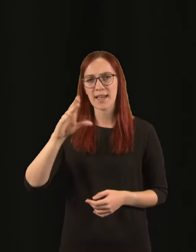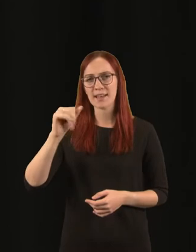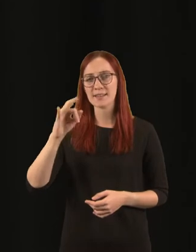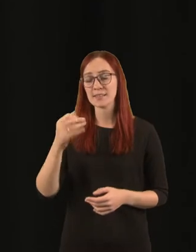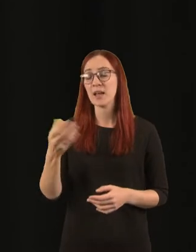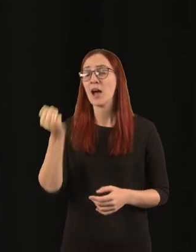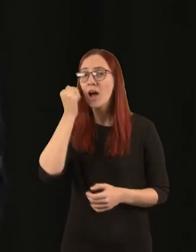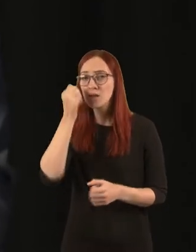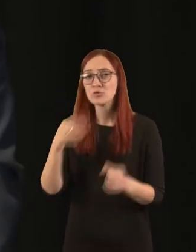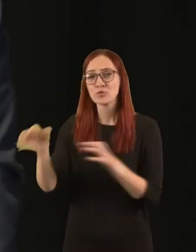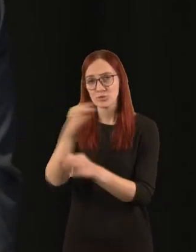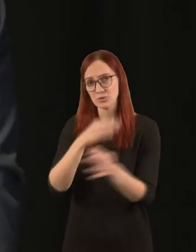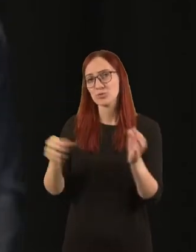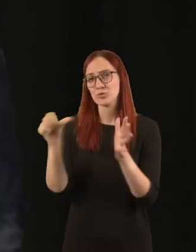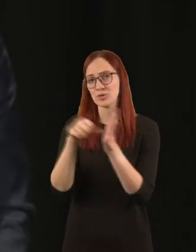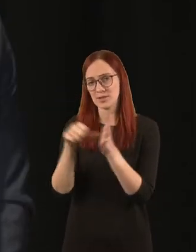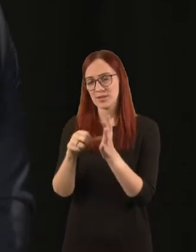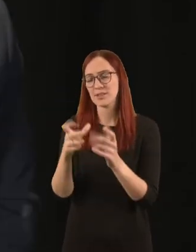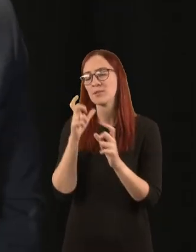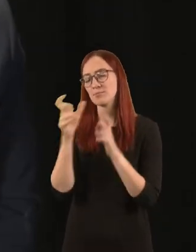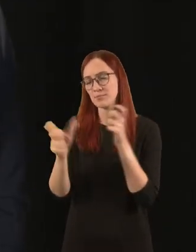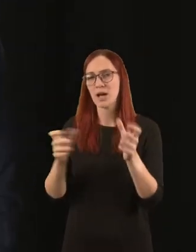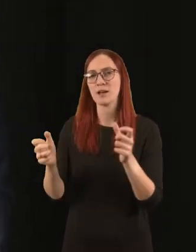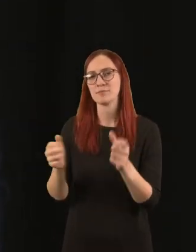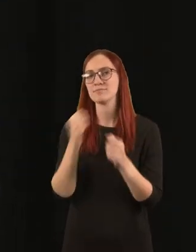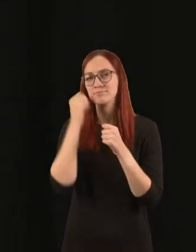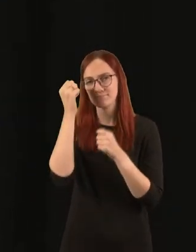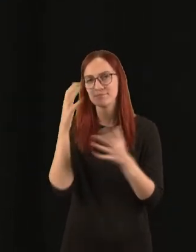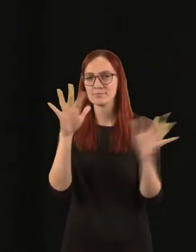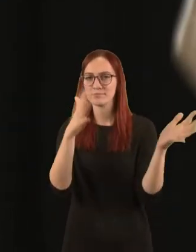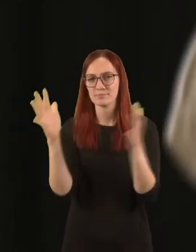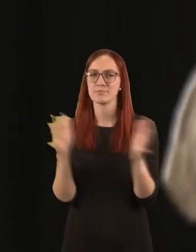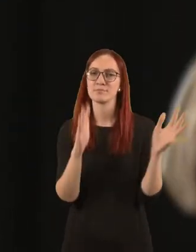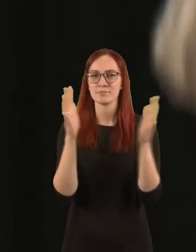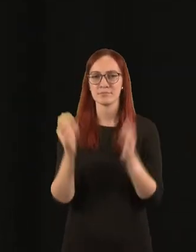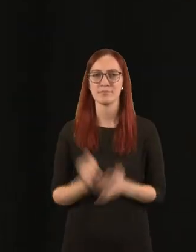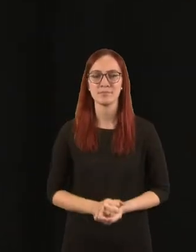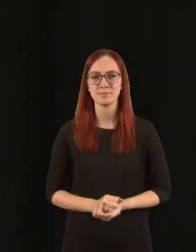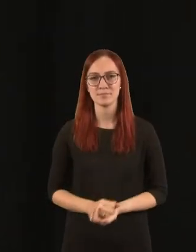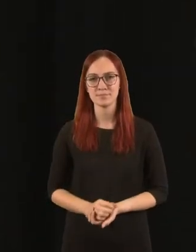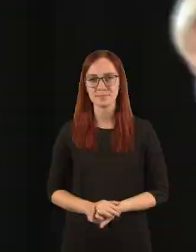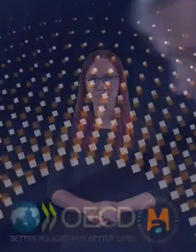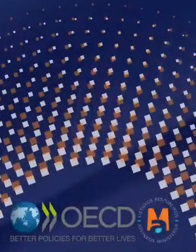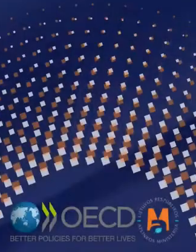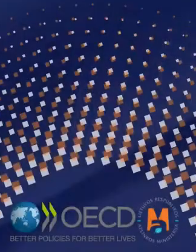and Egidijus Kradenis. So thank you very much for participating in this discussion. Goodbye.